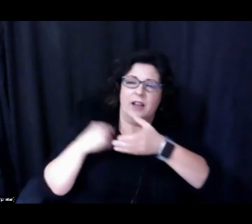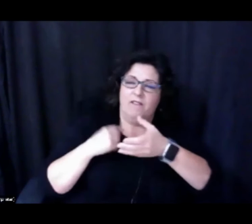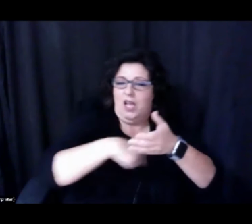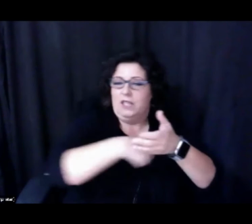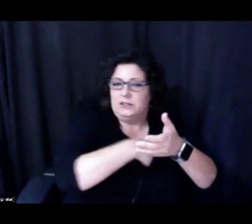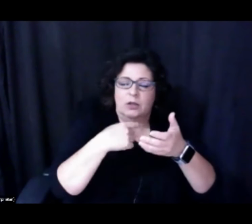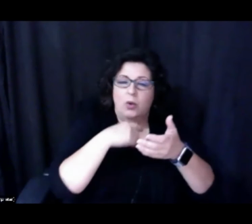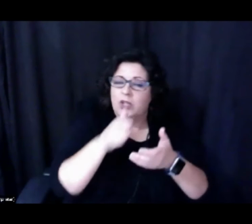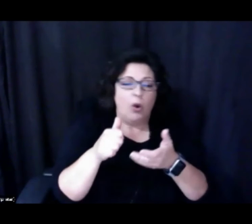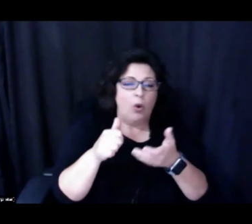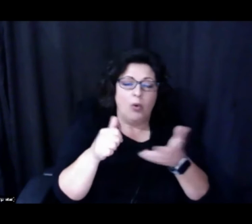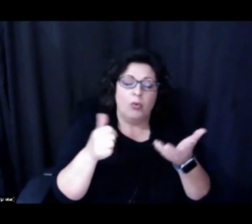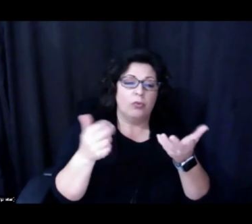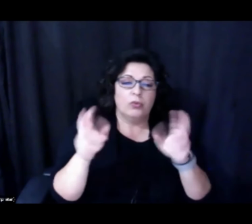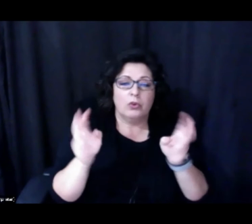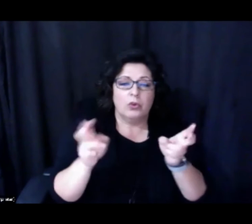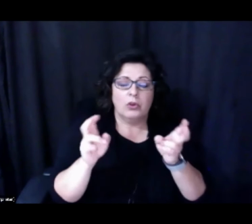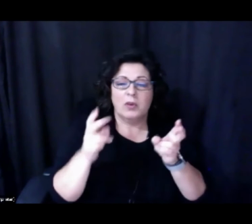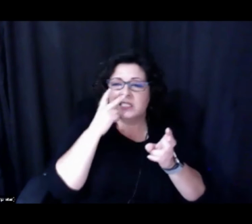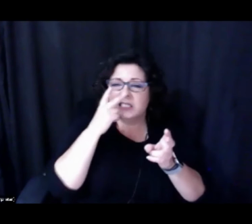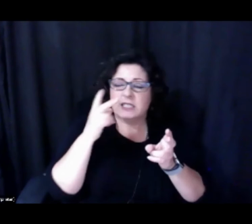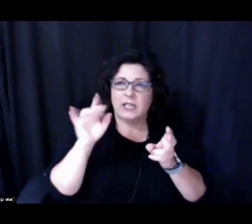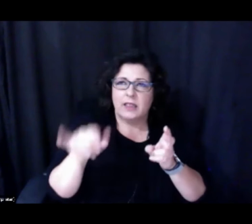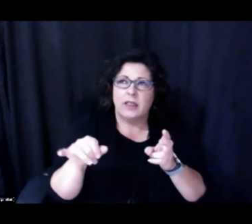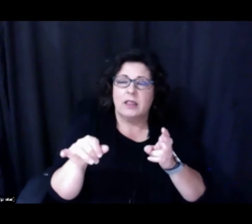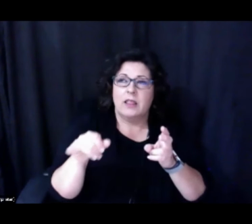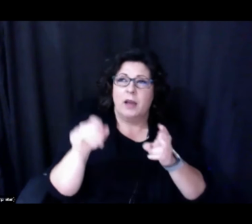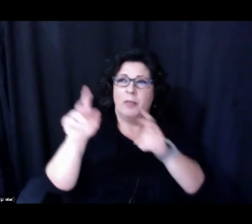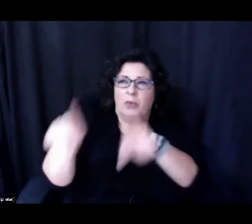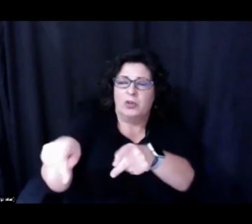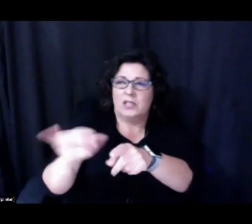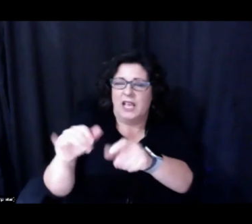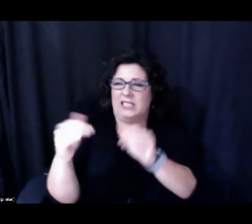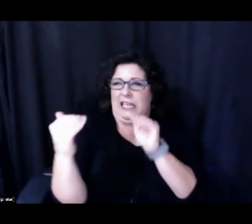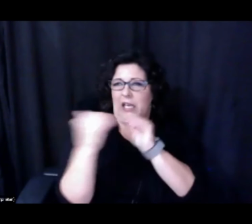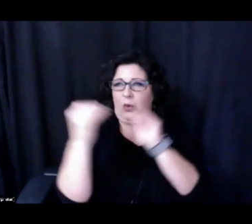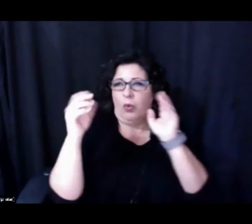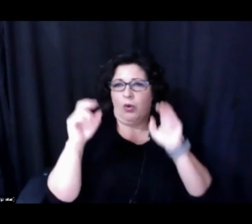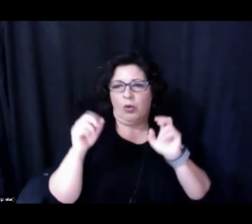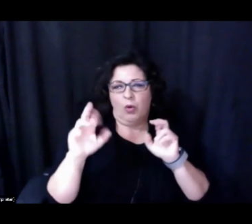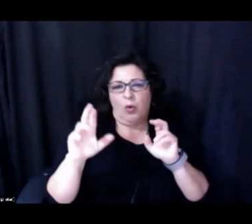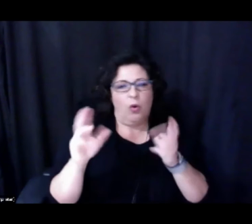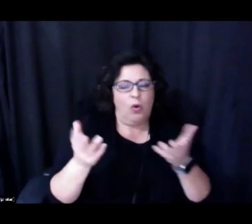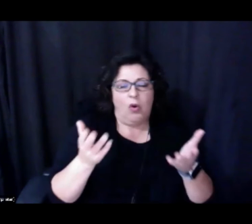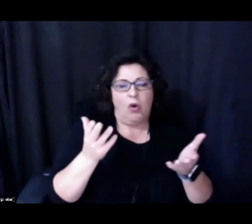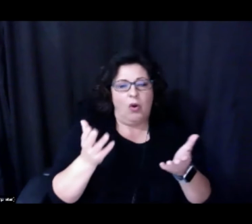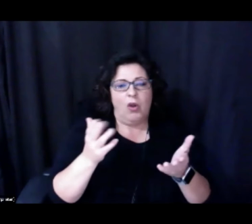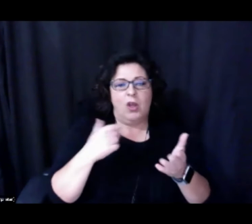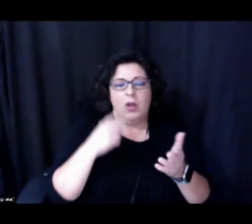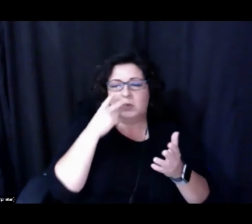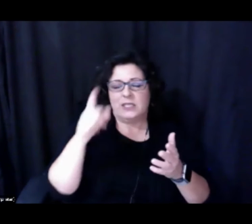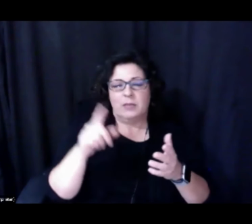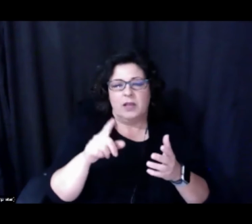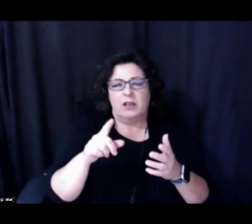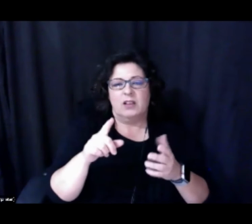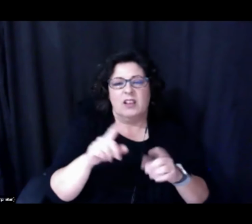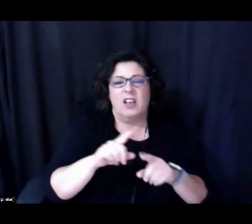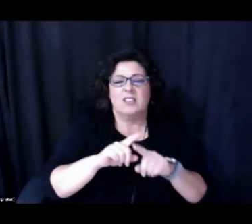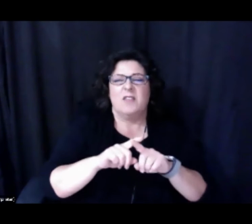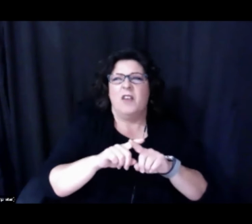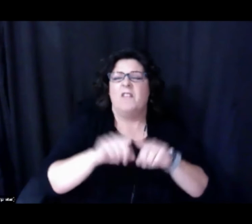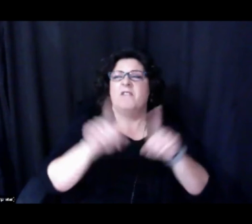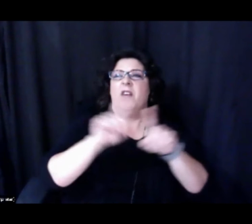we don't see them as like an equal, or we see them as this very, very